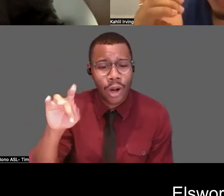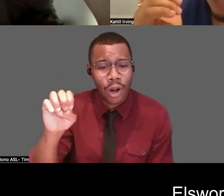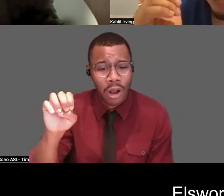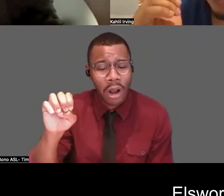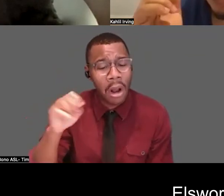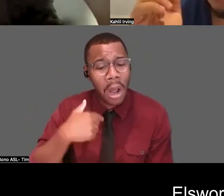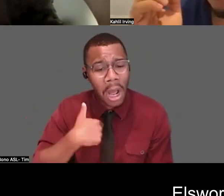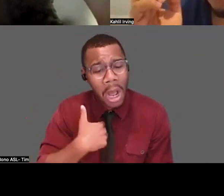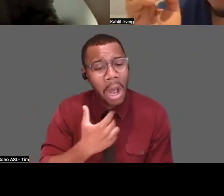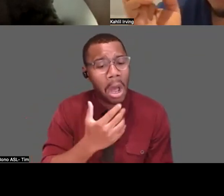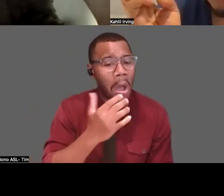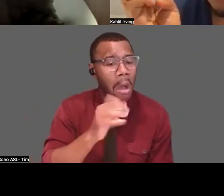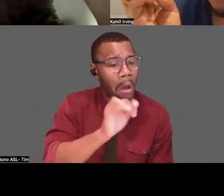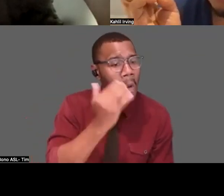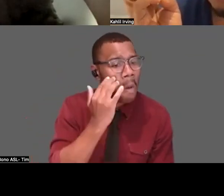Ellsworth Kelly.